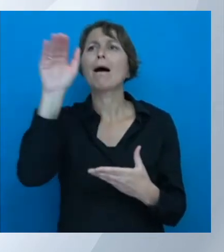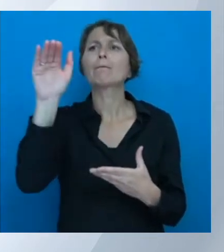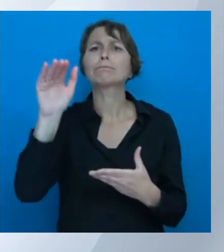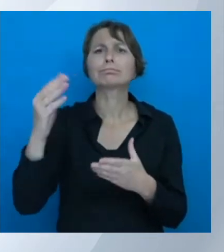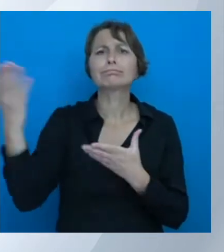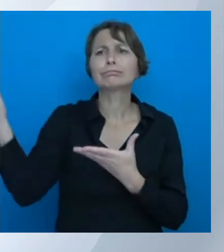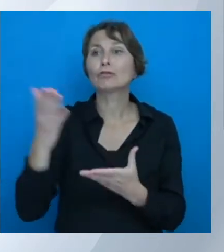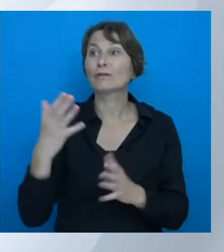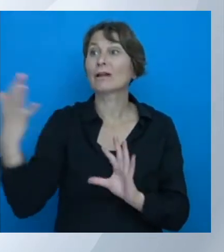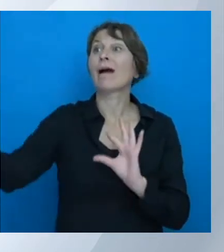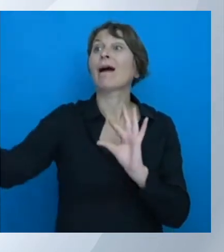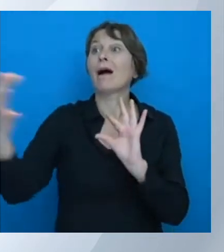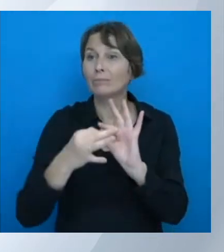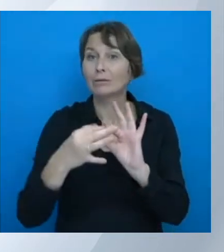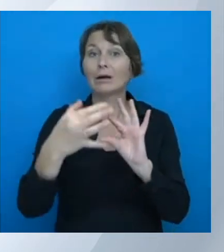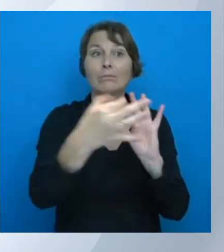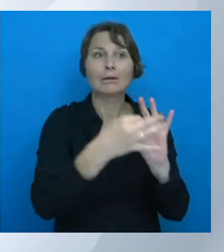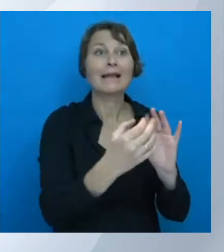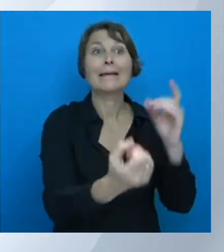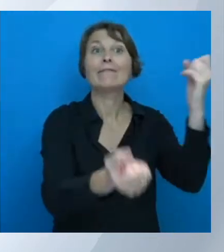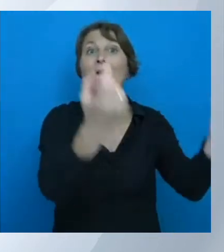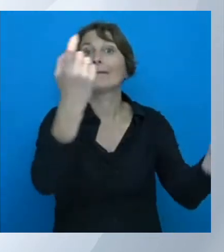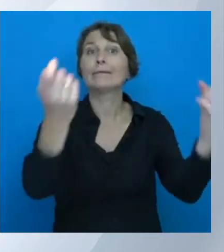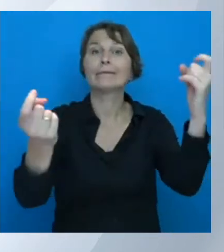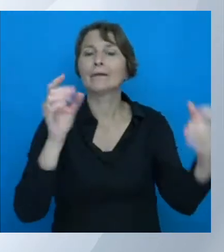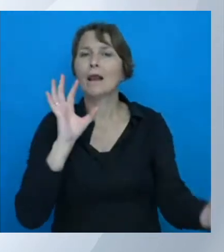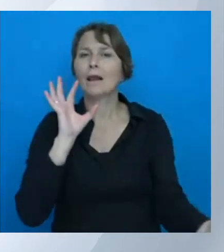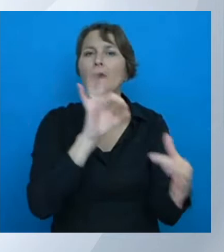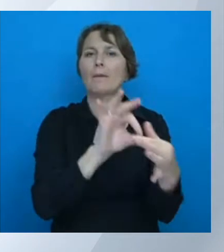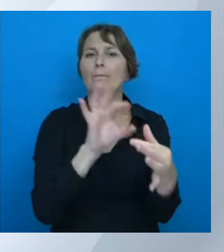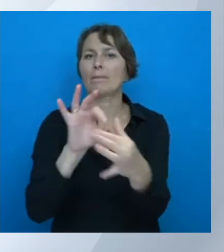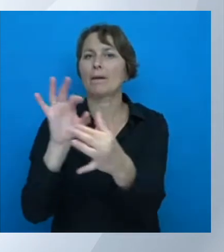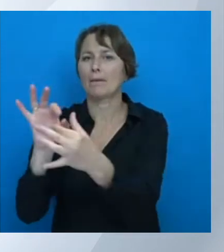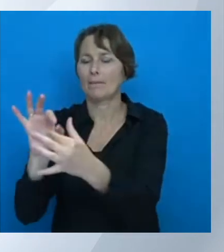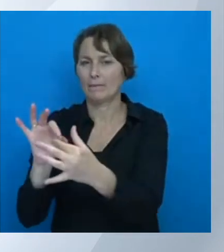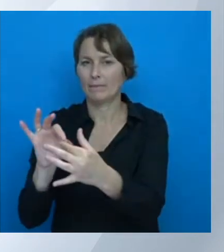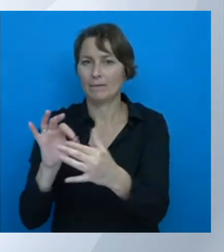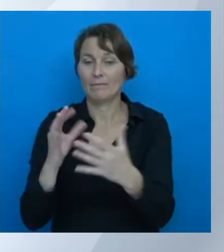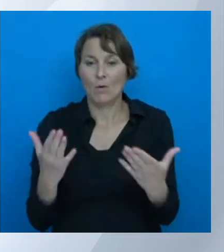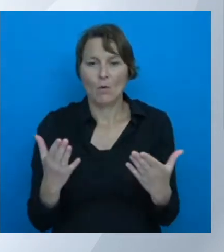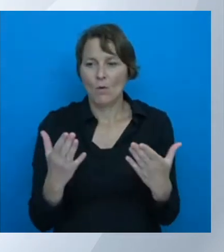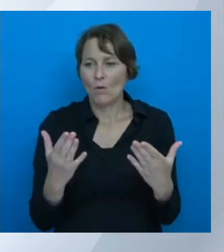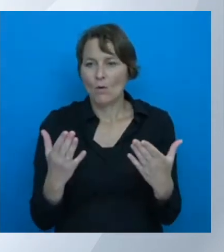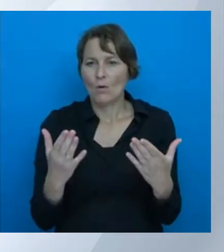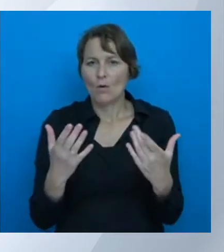happening outside or trigger something which is happening out of something which is